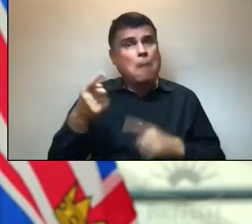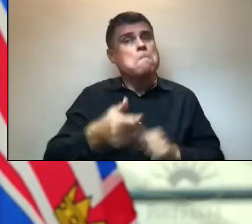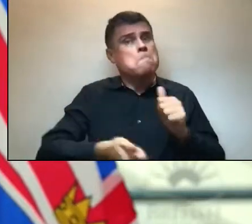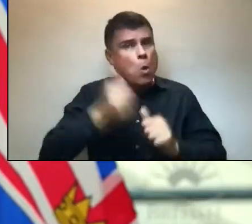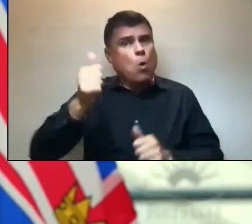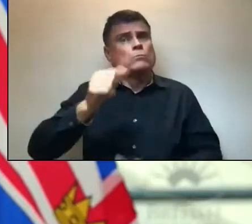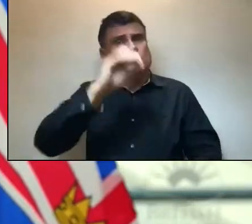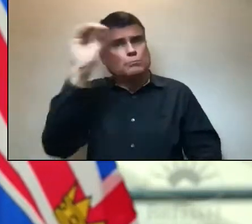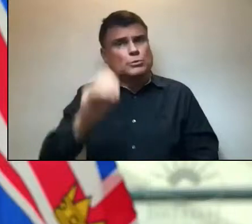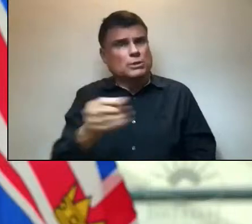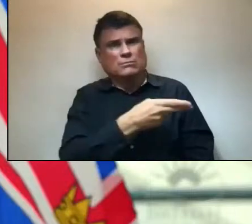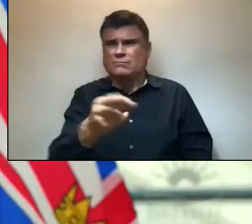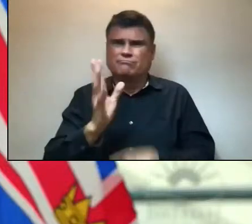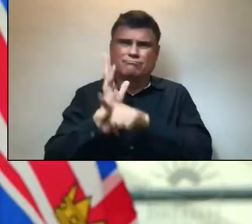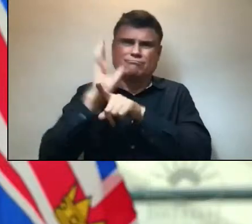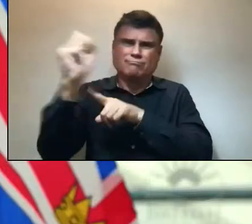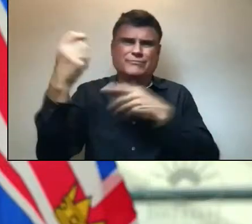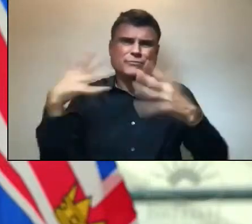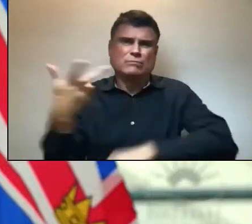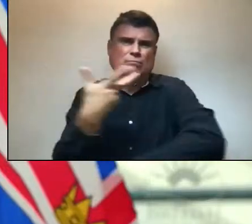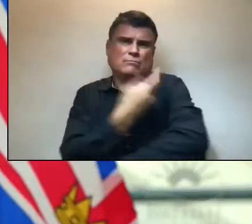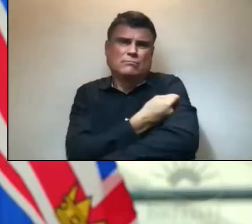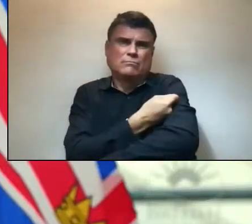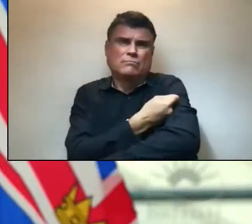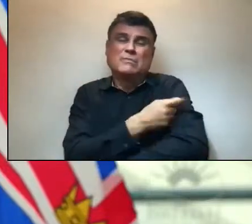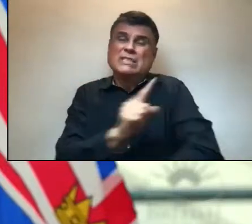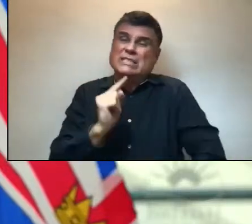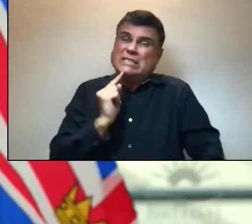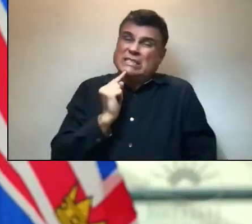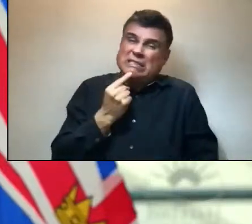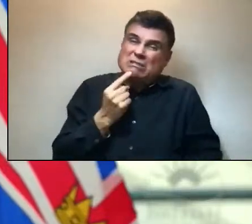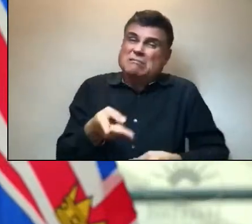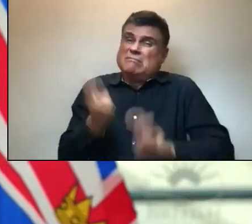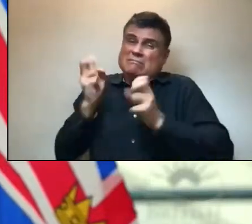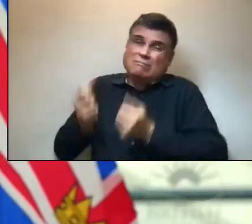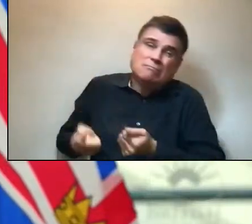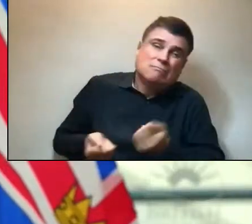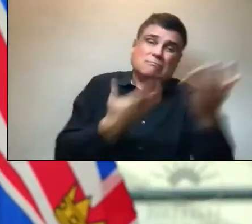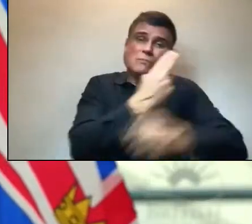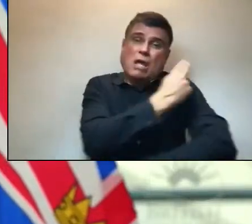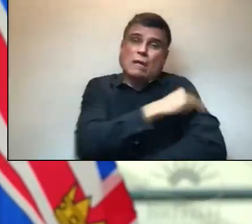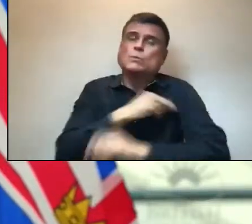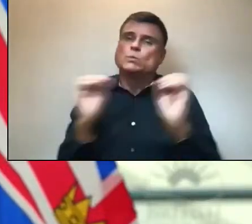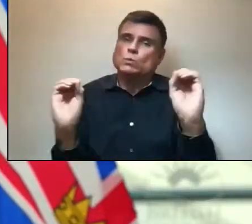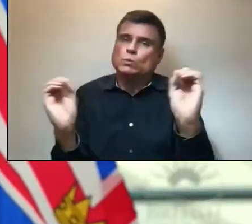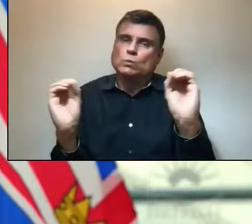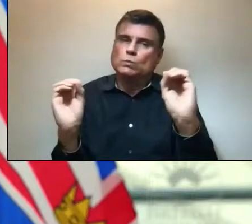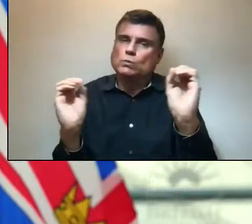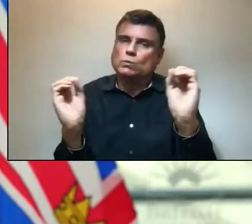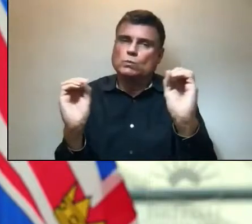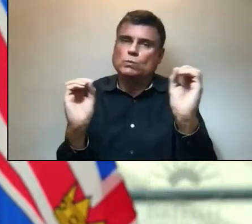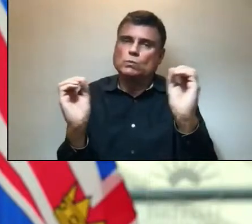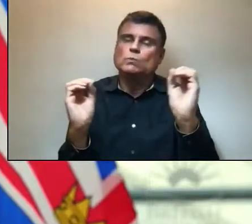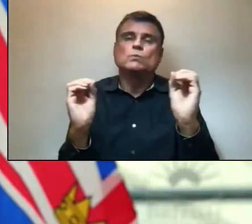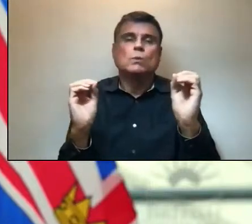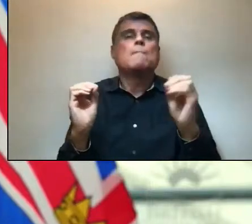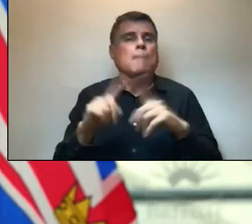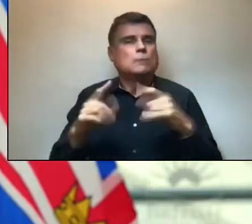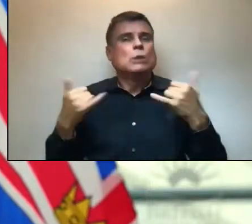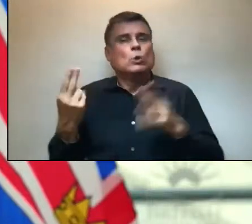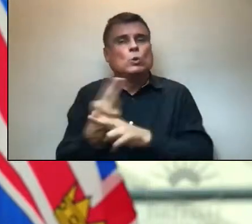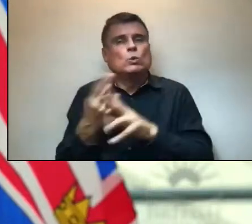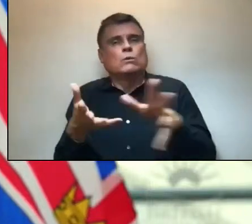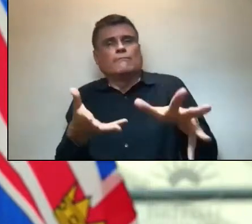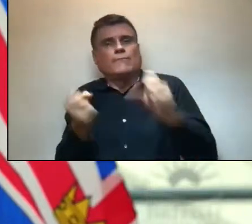not seeing severe illness. People are recovering, but it is still a challenge. So we're using rapid testing to support that. And what we found